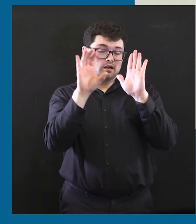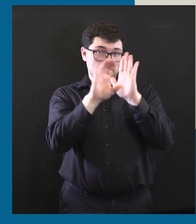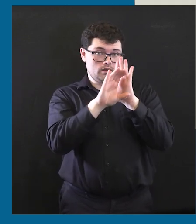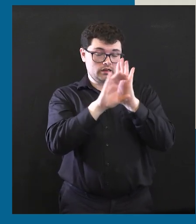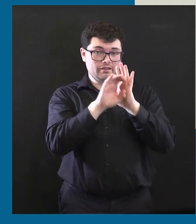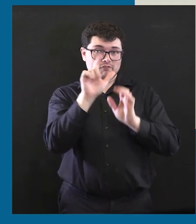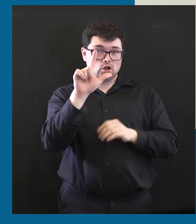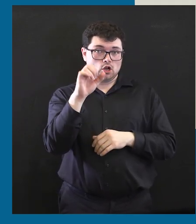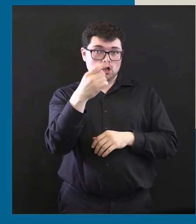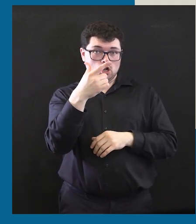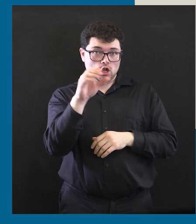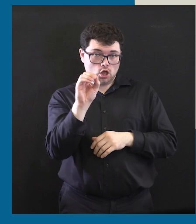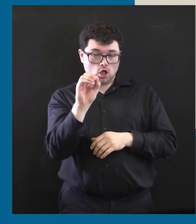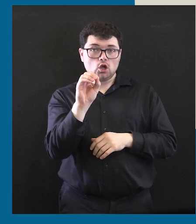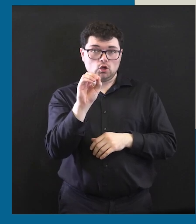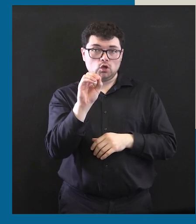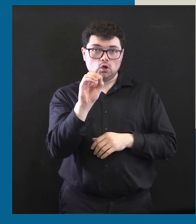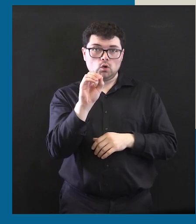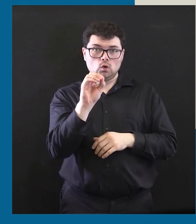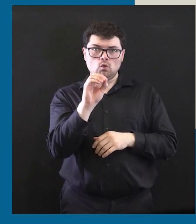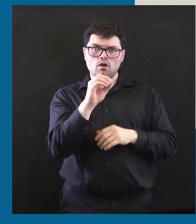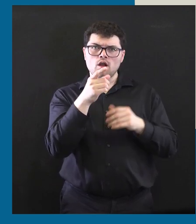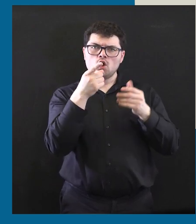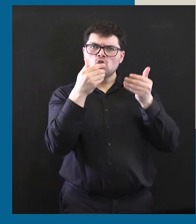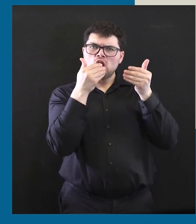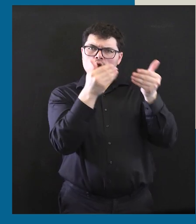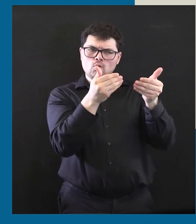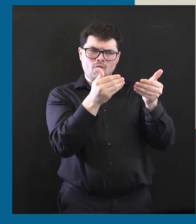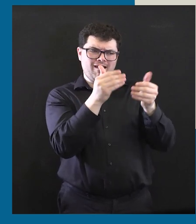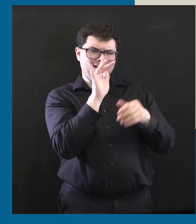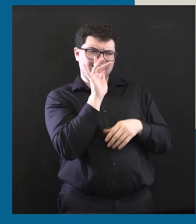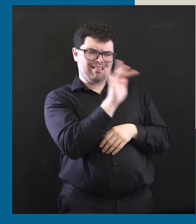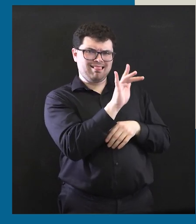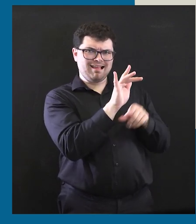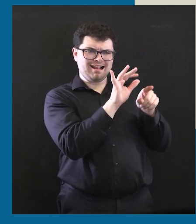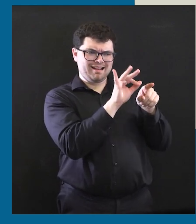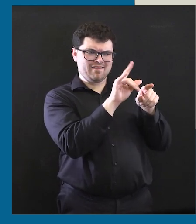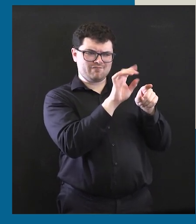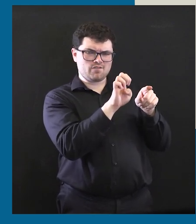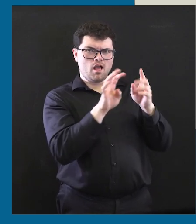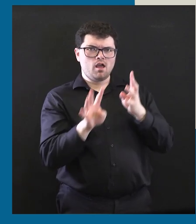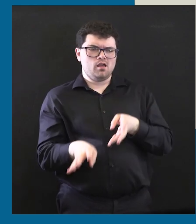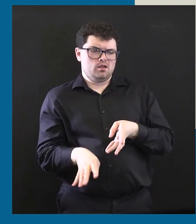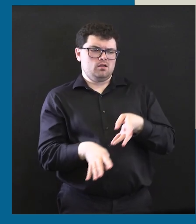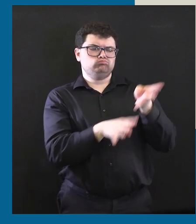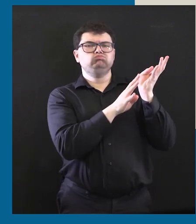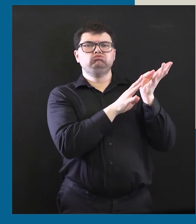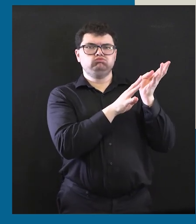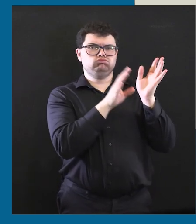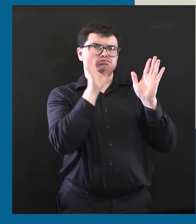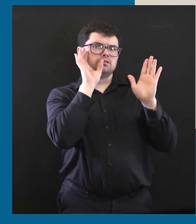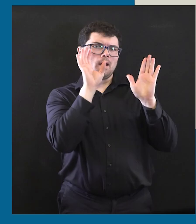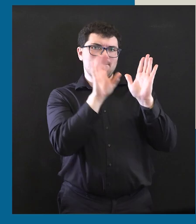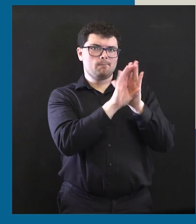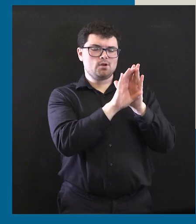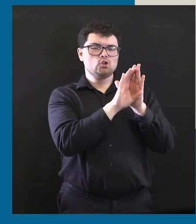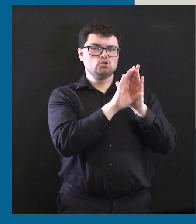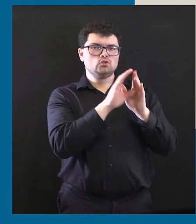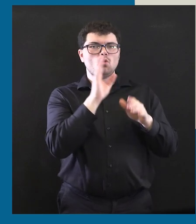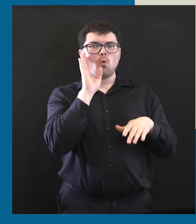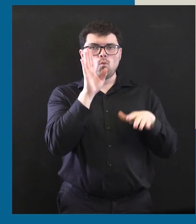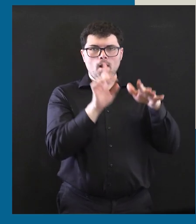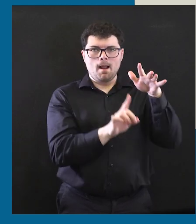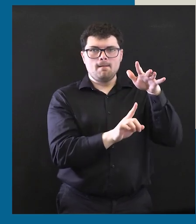If you have a logo, go ahead and click on your logo file and upload it.